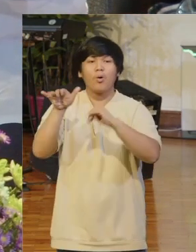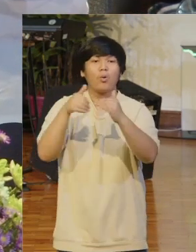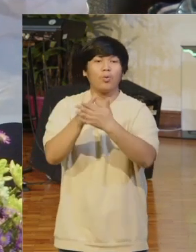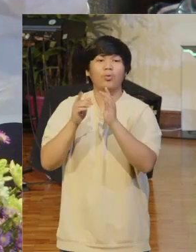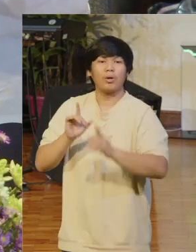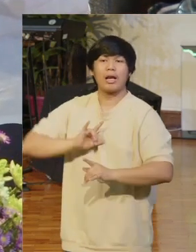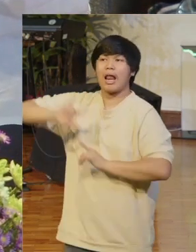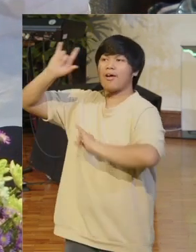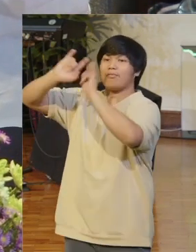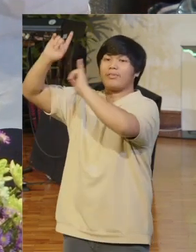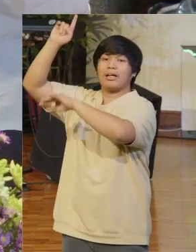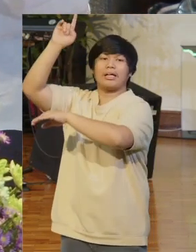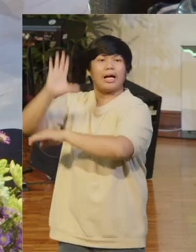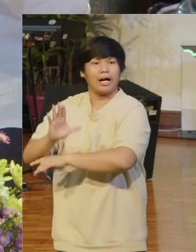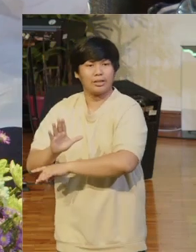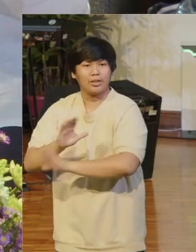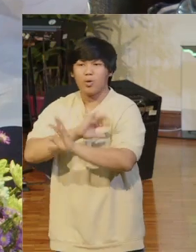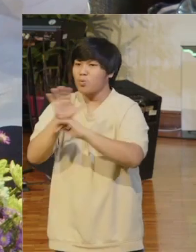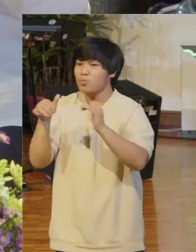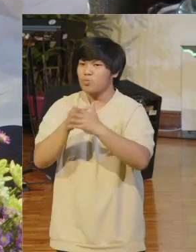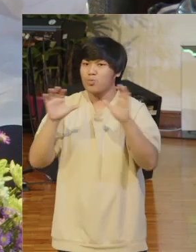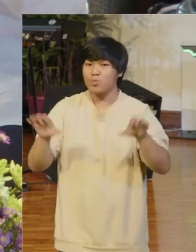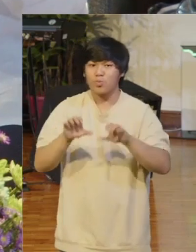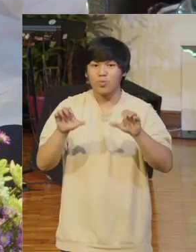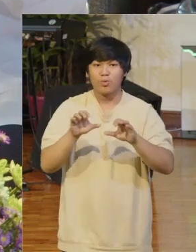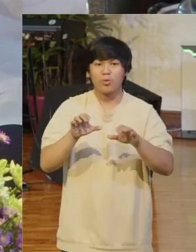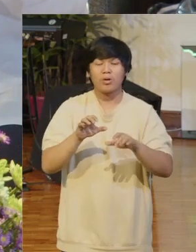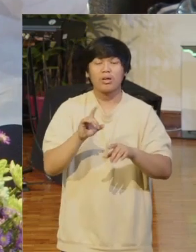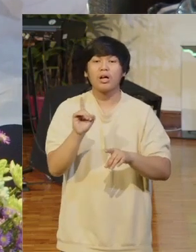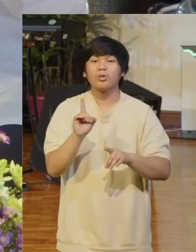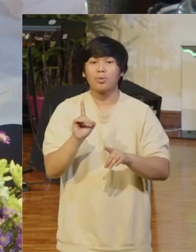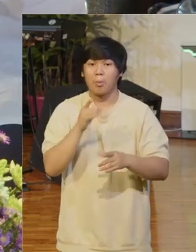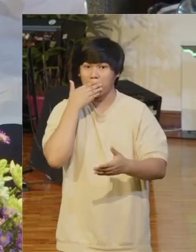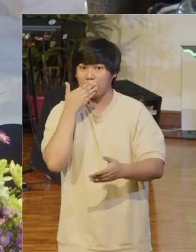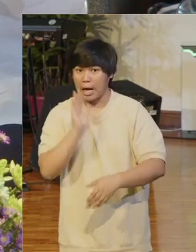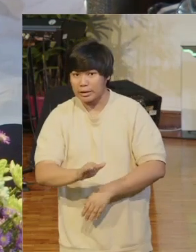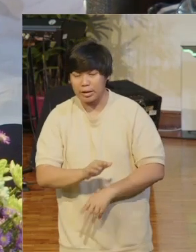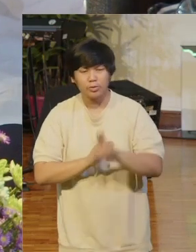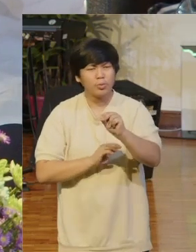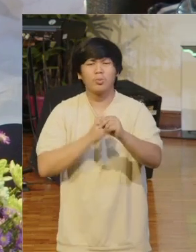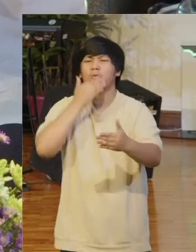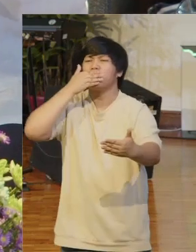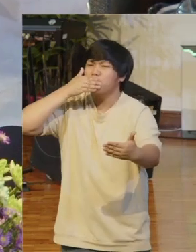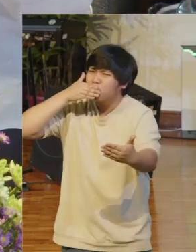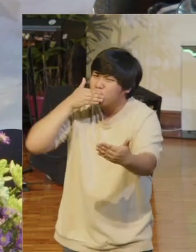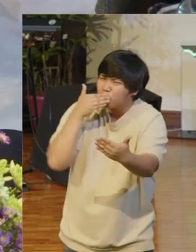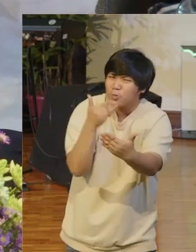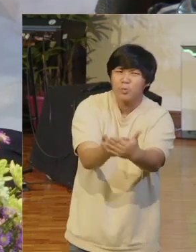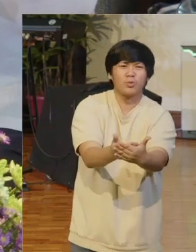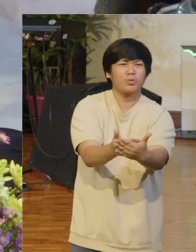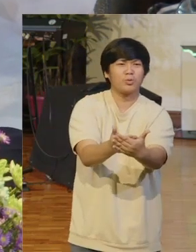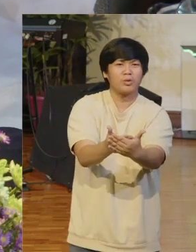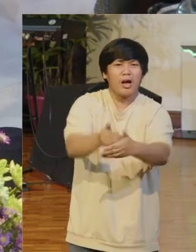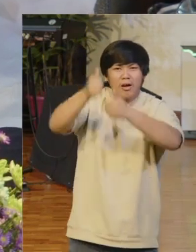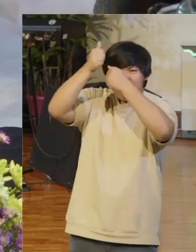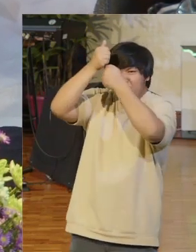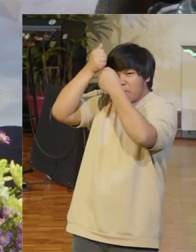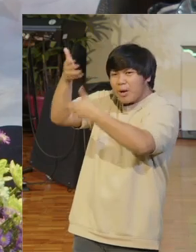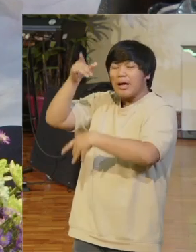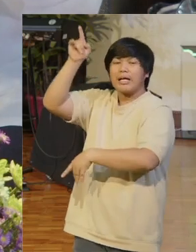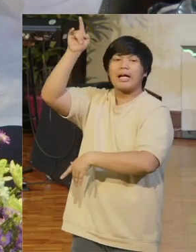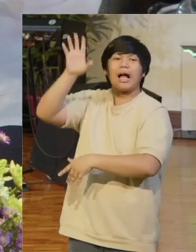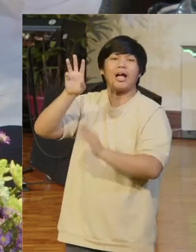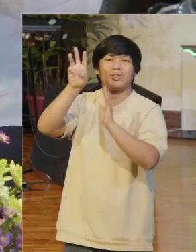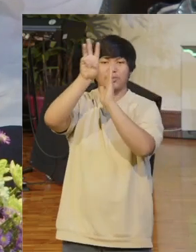God, all things work together for good, for those who are called according to His purpose. Kanino